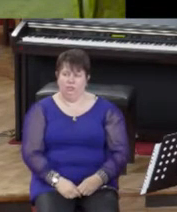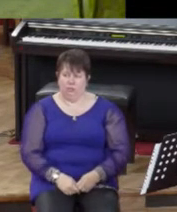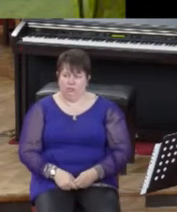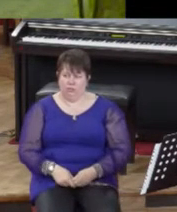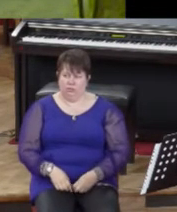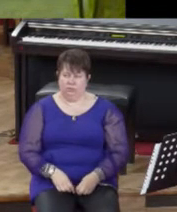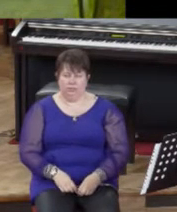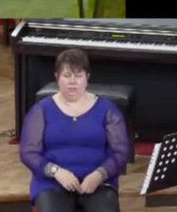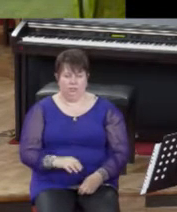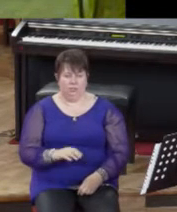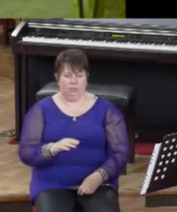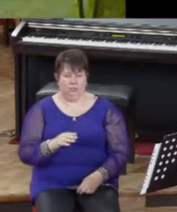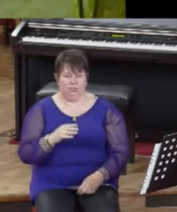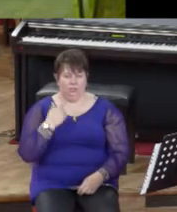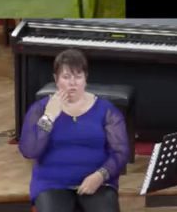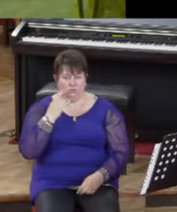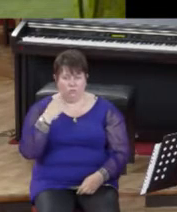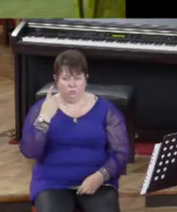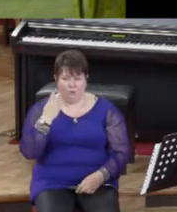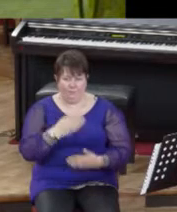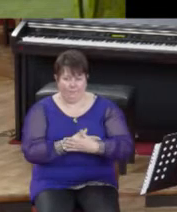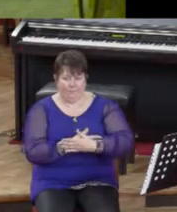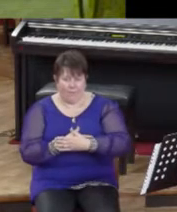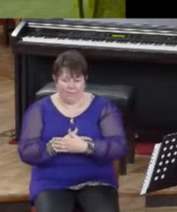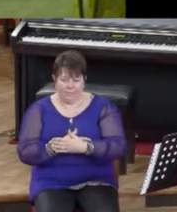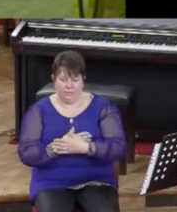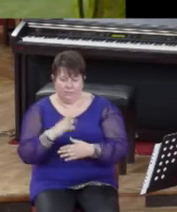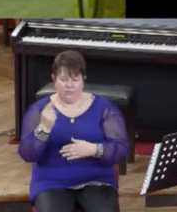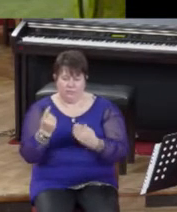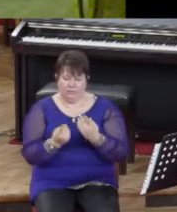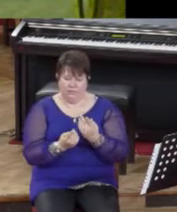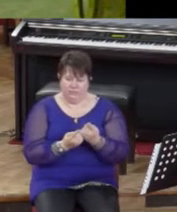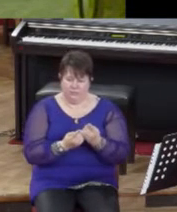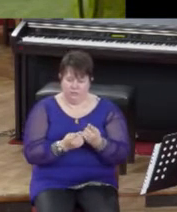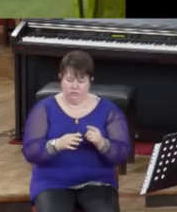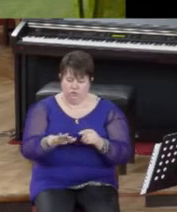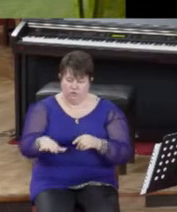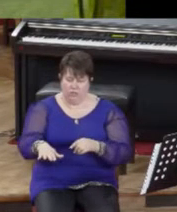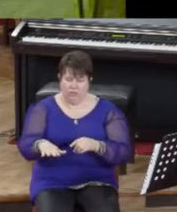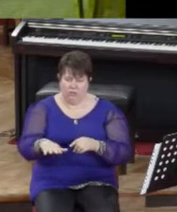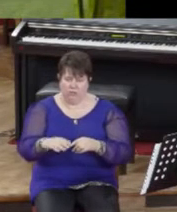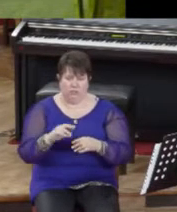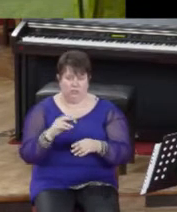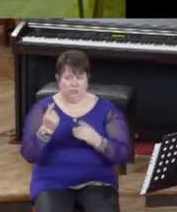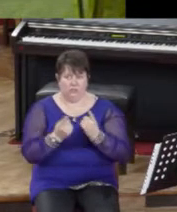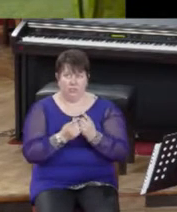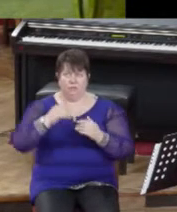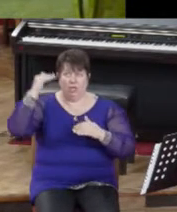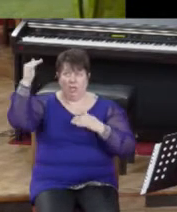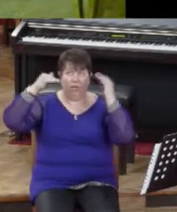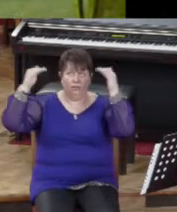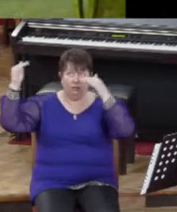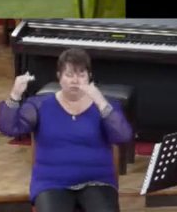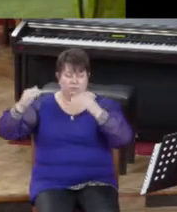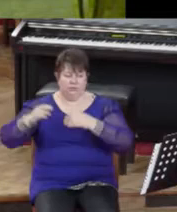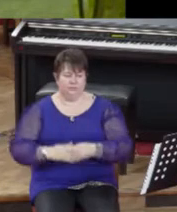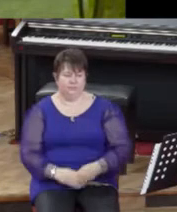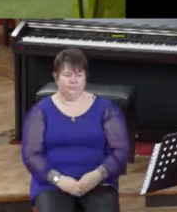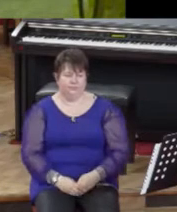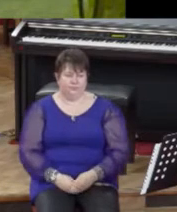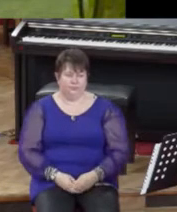it's one baby or child. Sometimes it's an adult, because in the Church of Scotland, we baptize adults through their